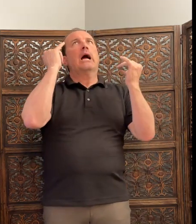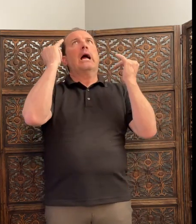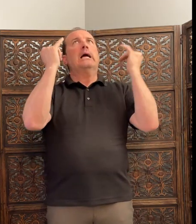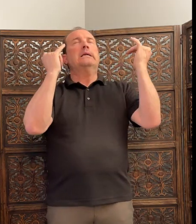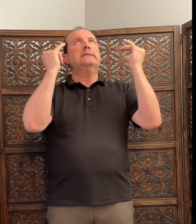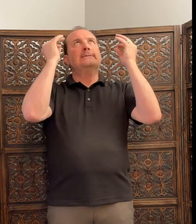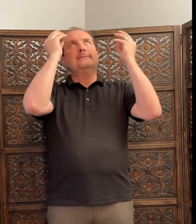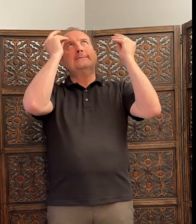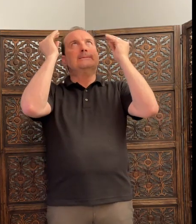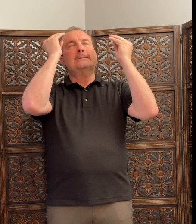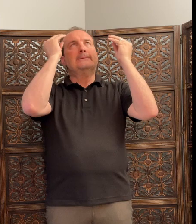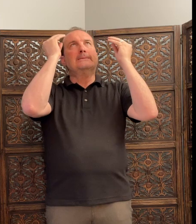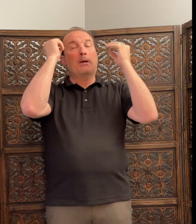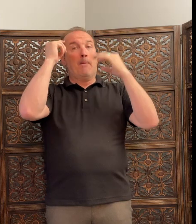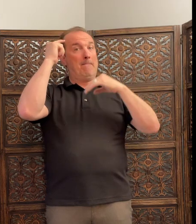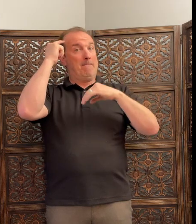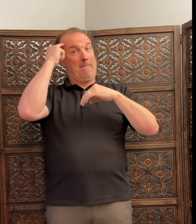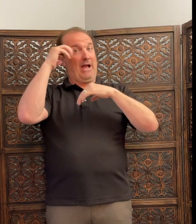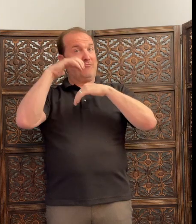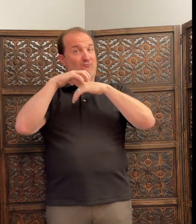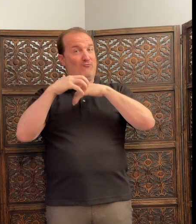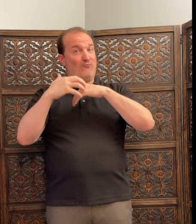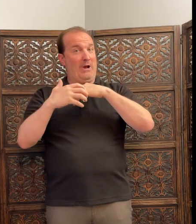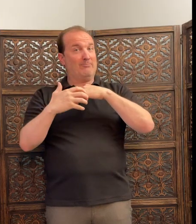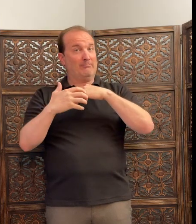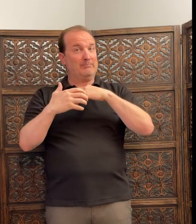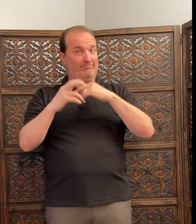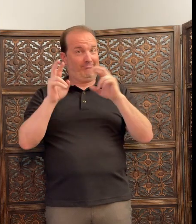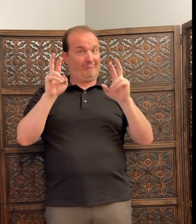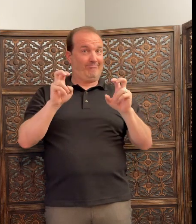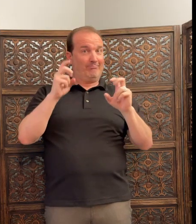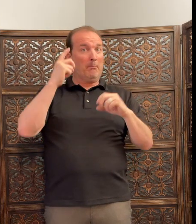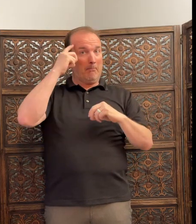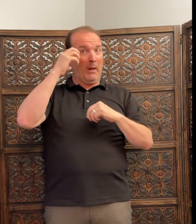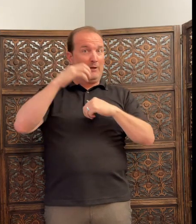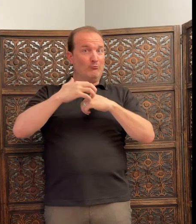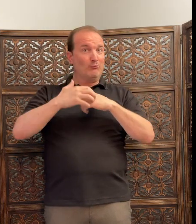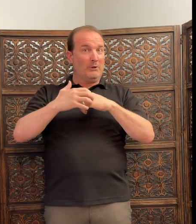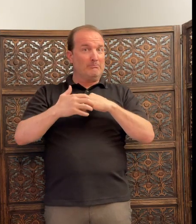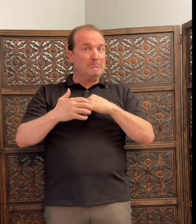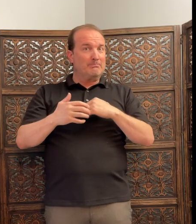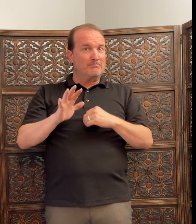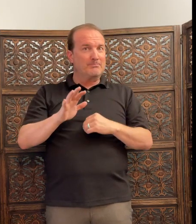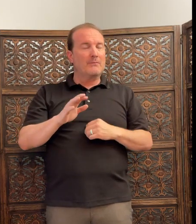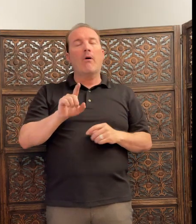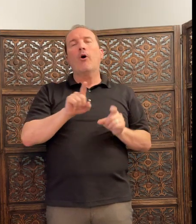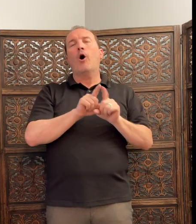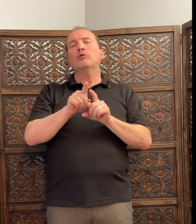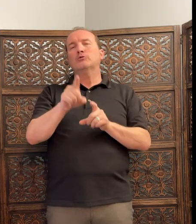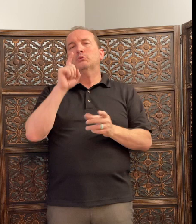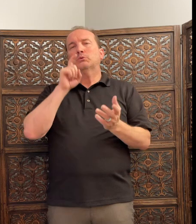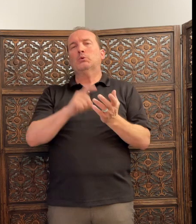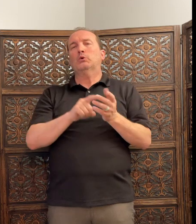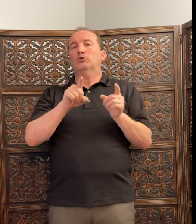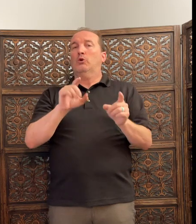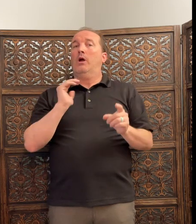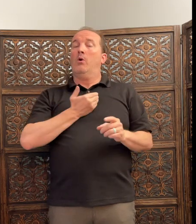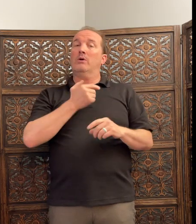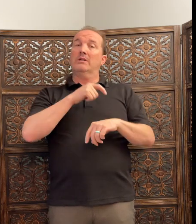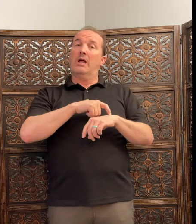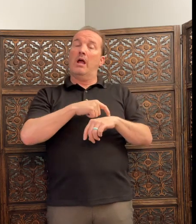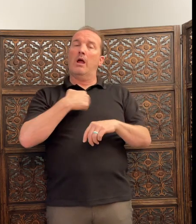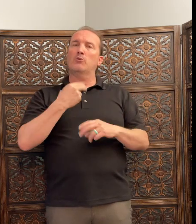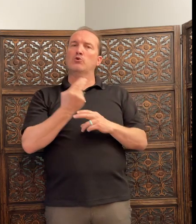imagine your ideas that form in your mind grapes as just that, mind grapes. Also, you'll notice that in our